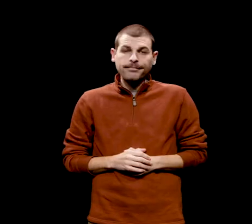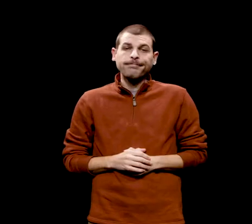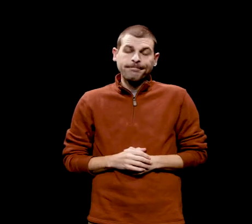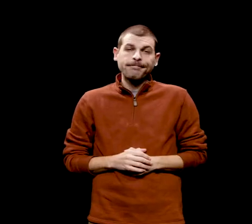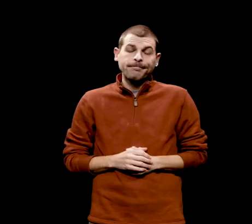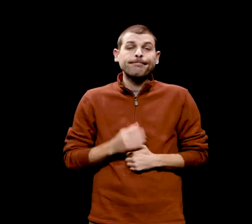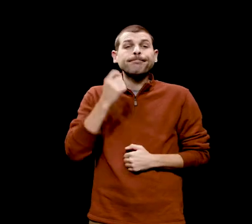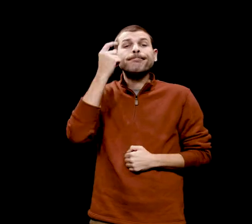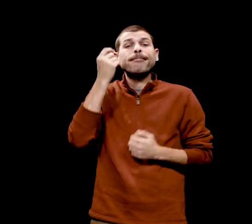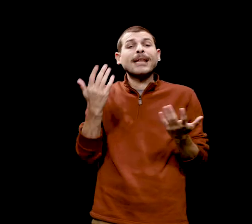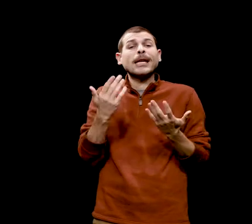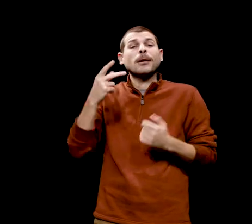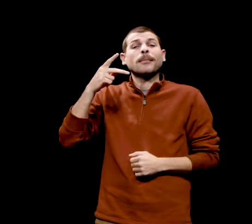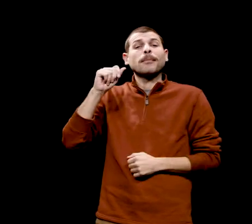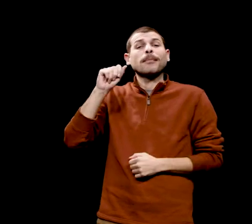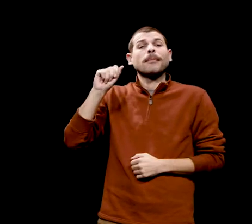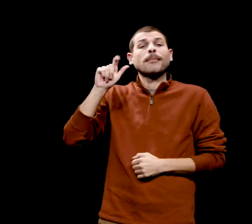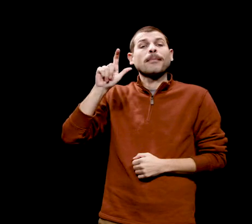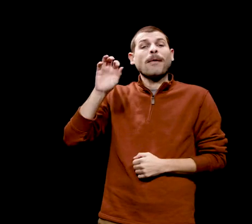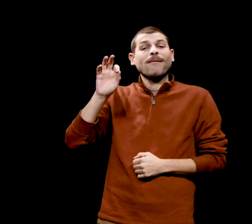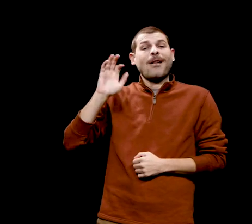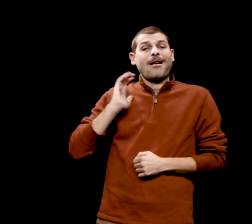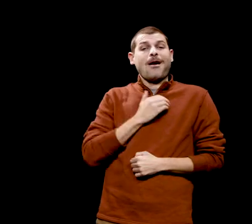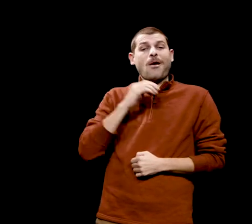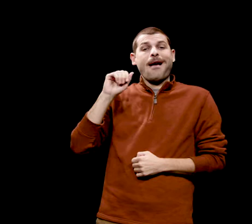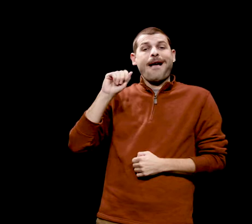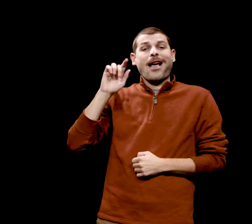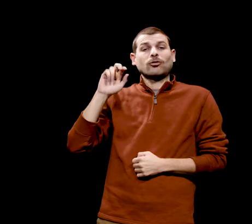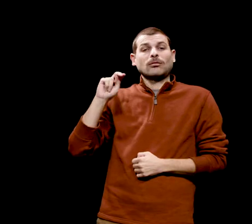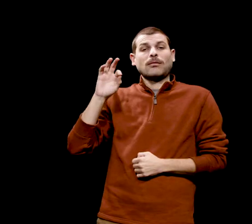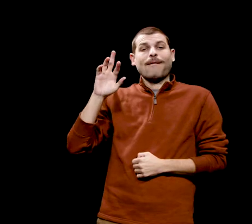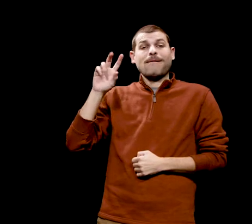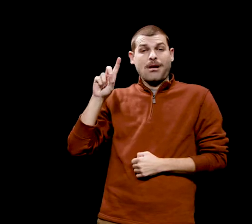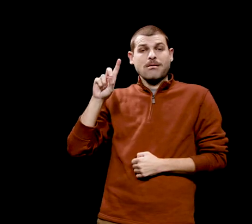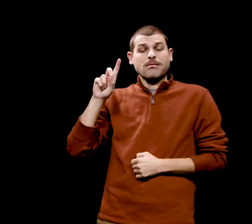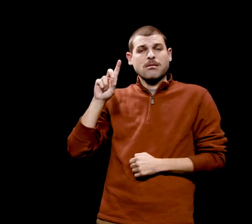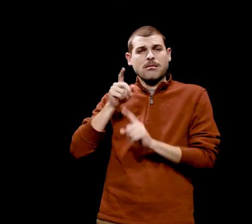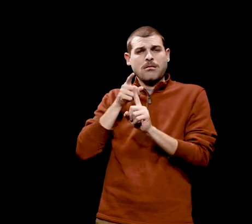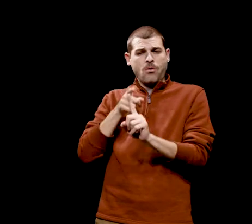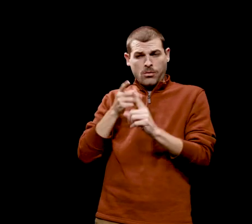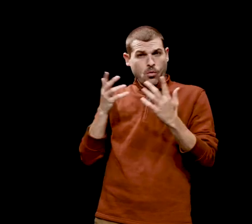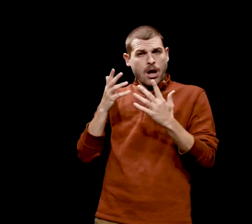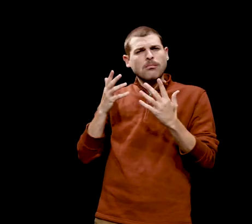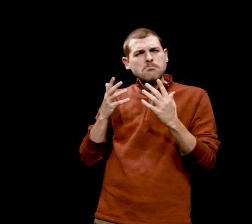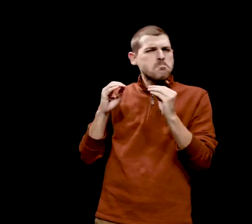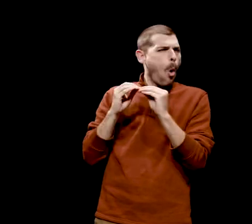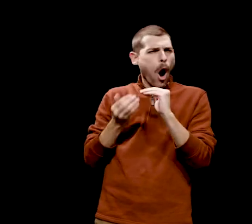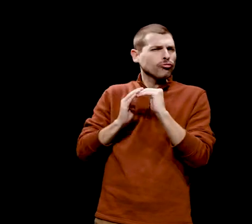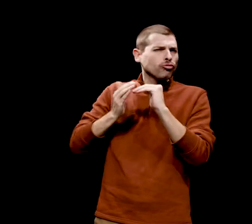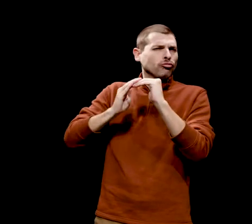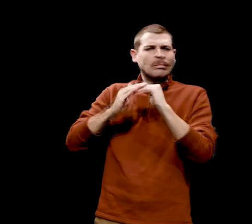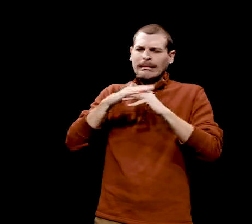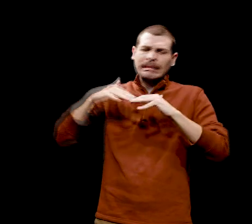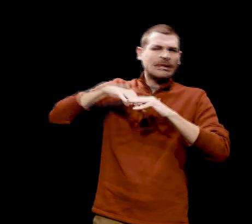Here at PAALF Action Fund, we are in the early stages of strengthening our framework of Indigenous solidarity. We're interested in moving